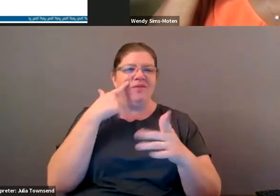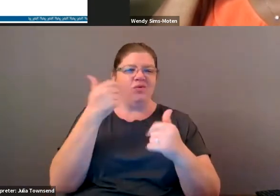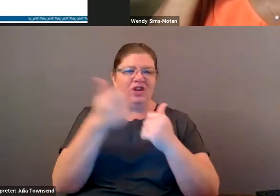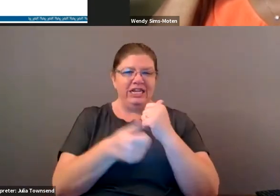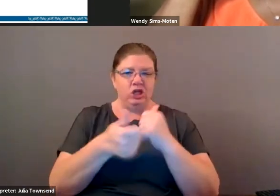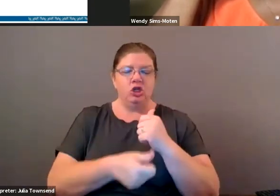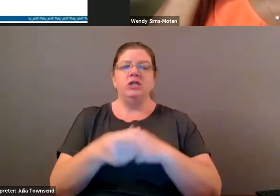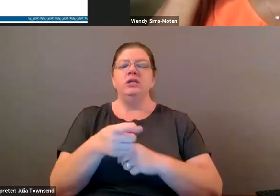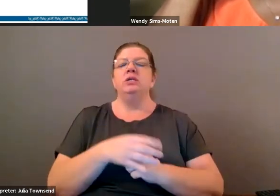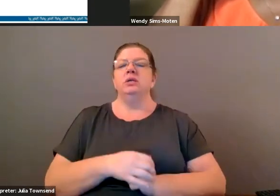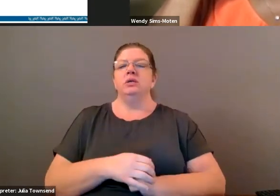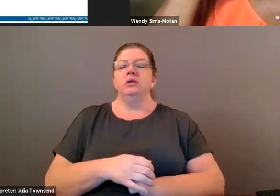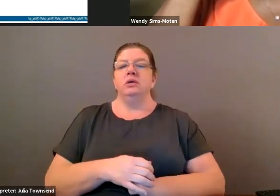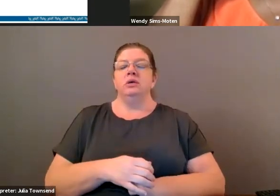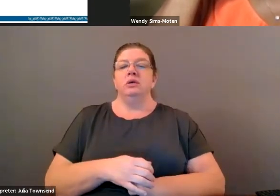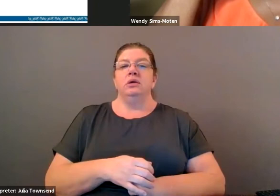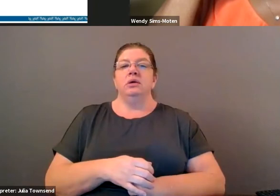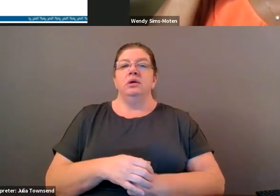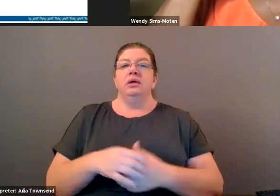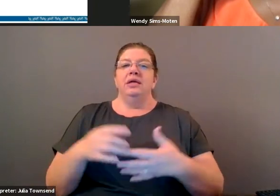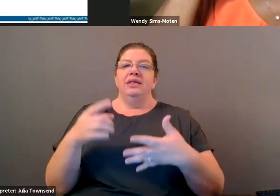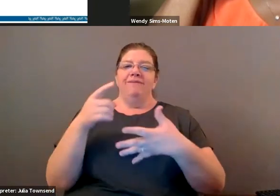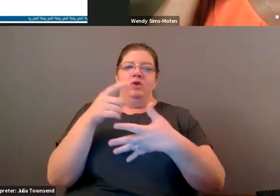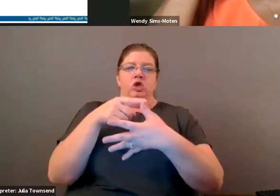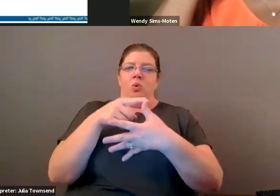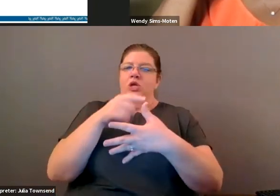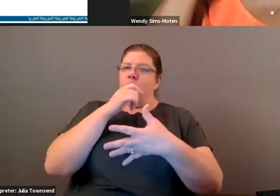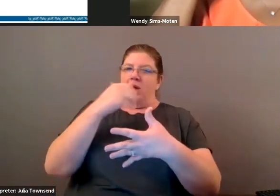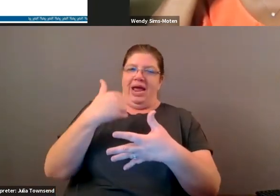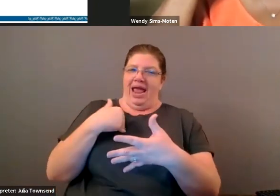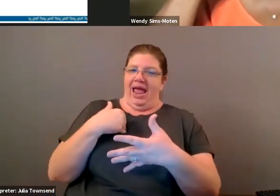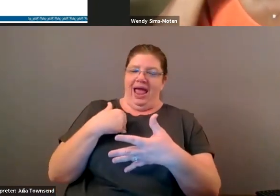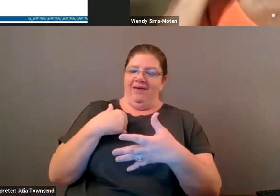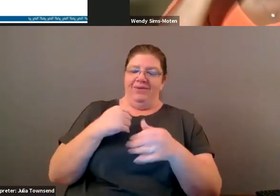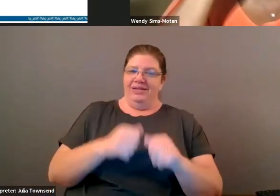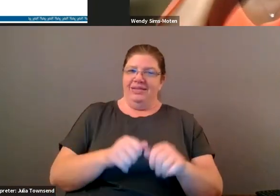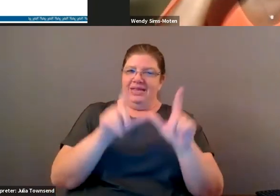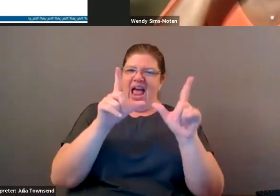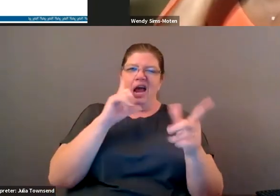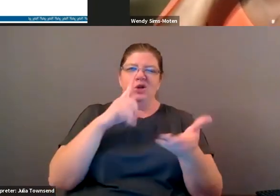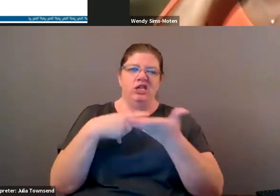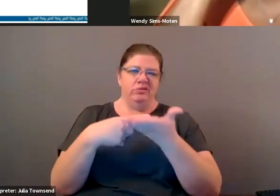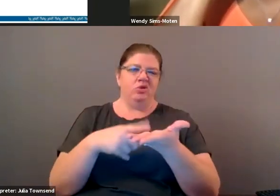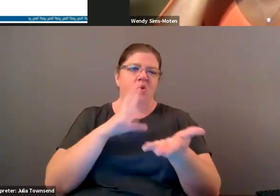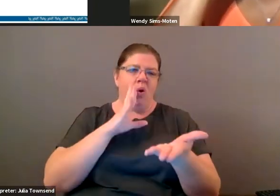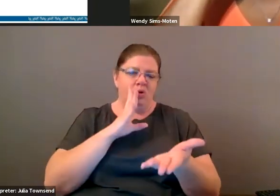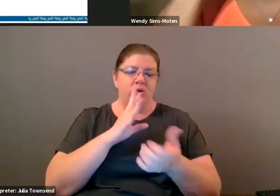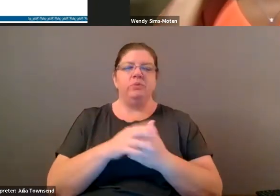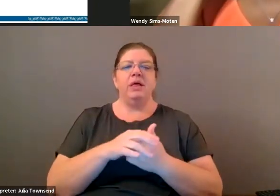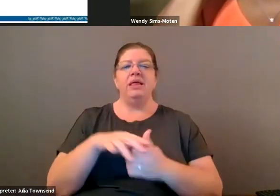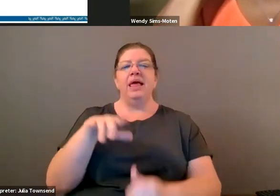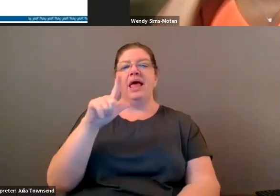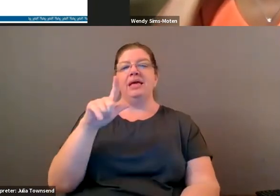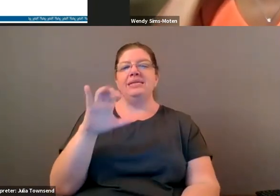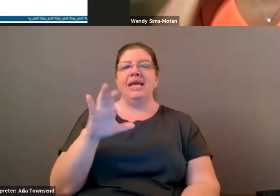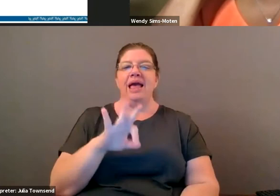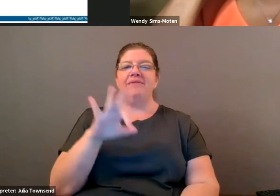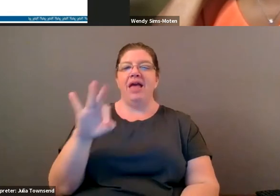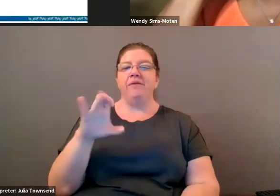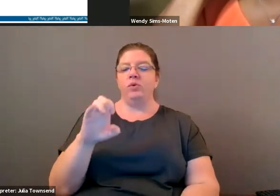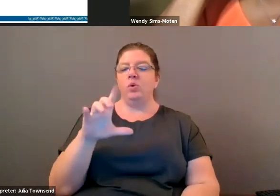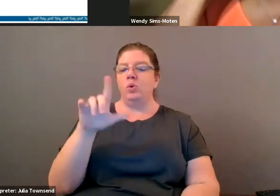But the first one, I don't have a slide for, I just wanted to talk to. So this is the LCFF COLA